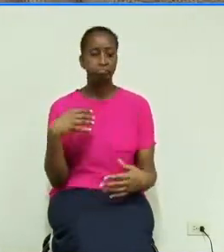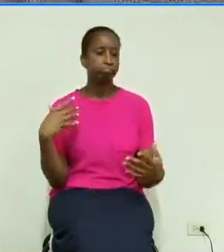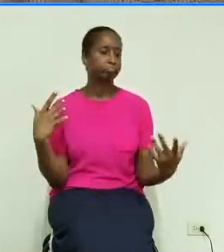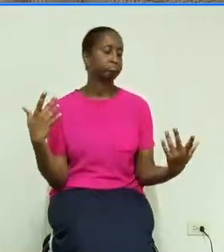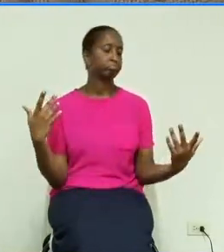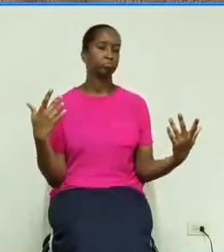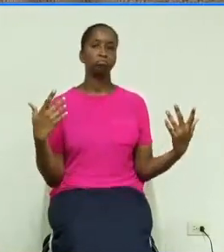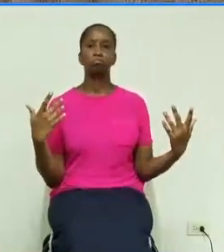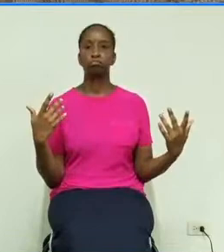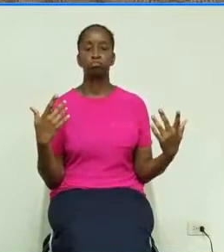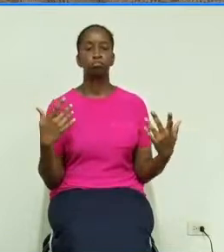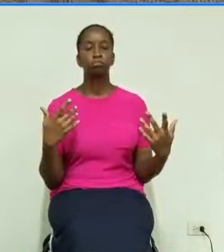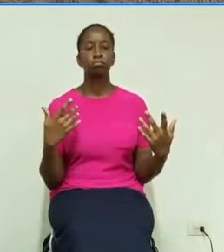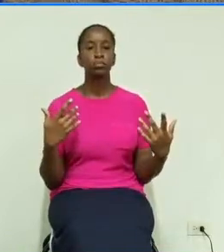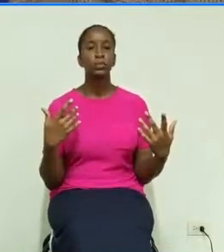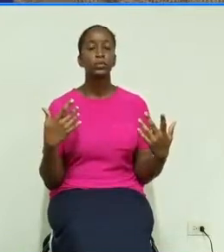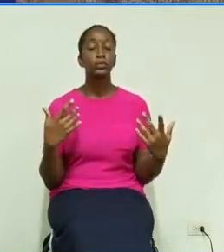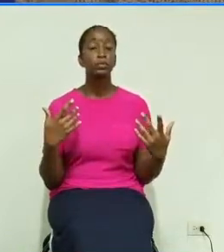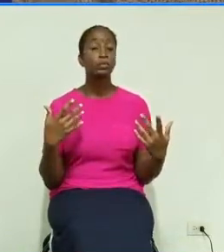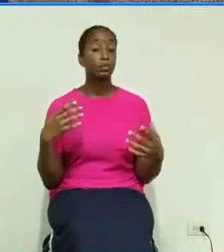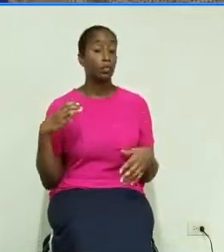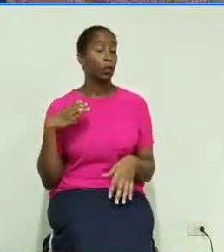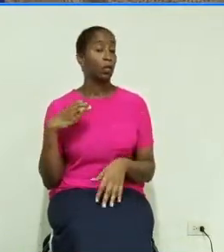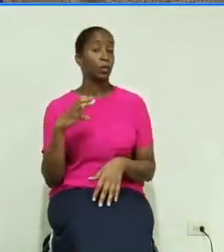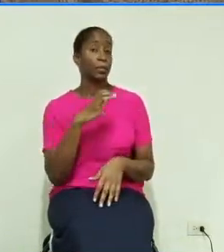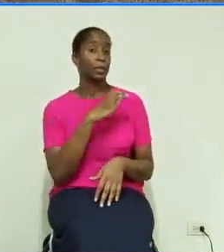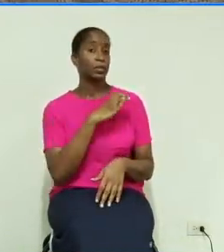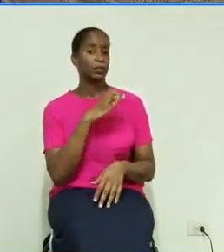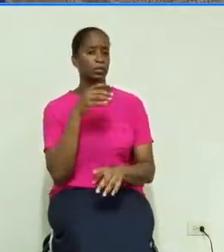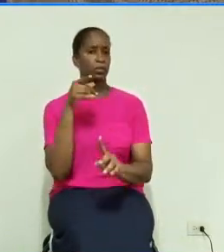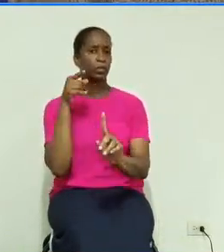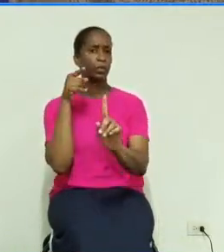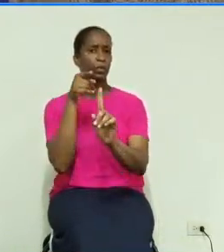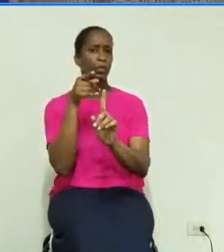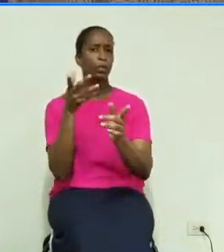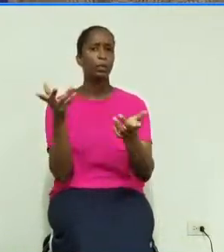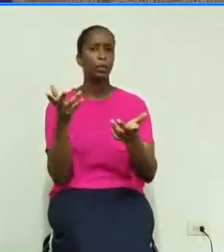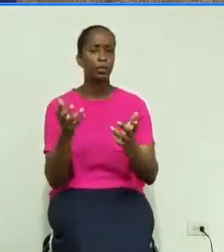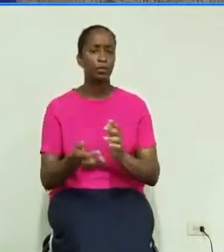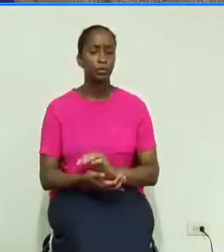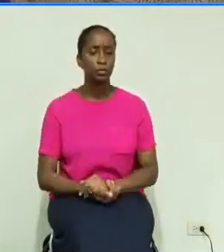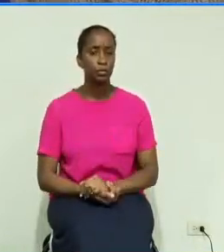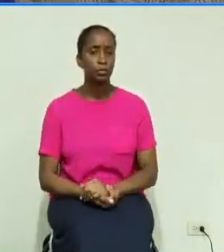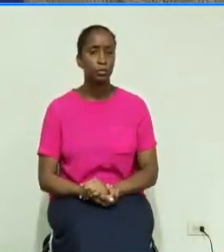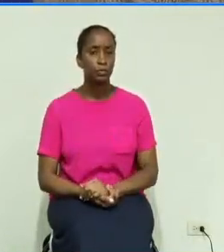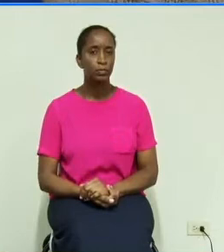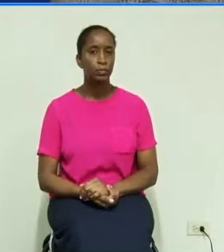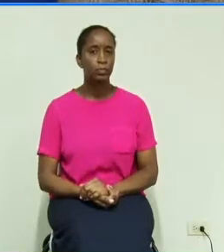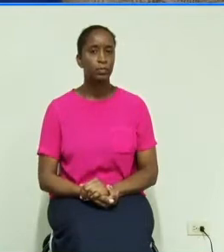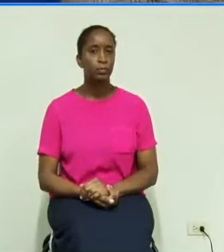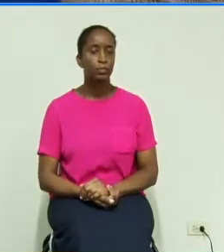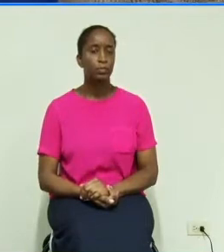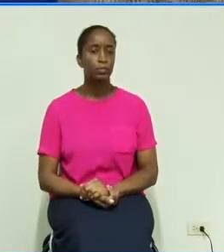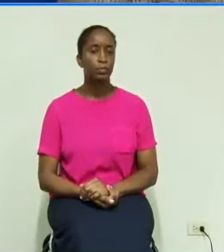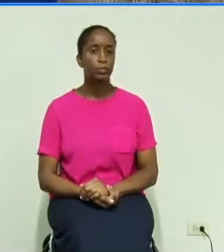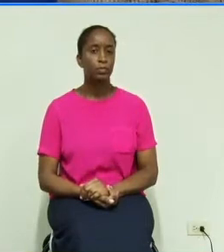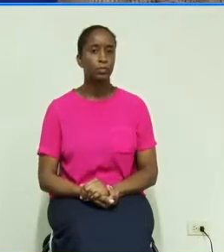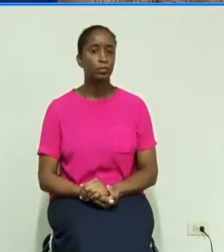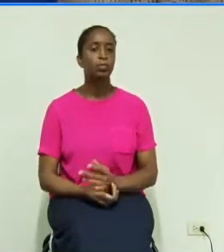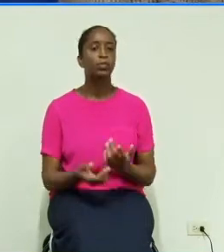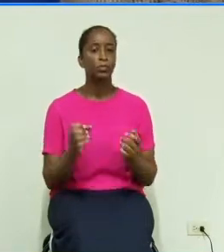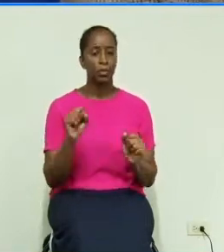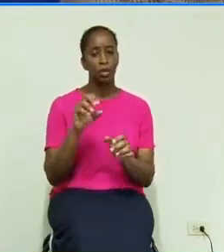they're styled, which are present in the chamber, one or either or both,